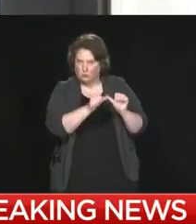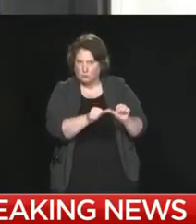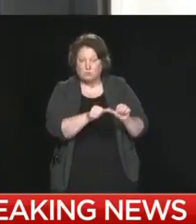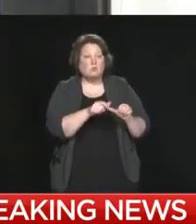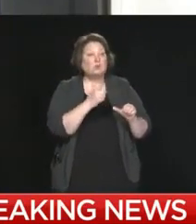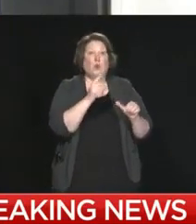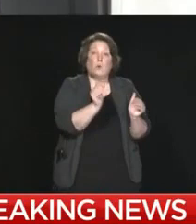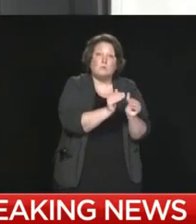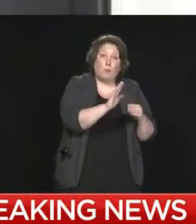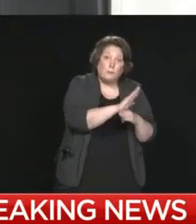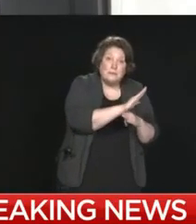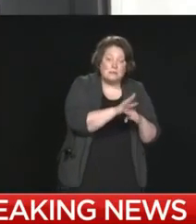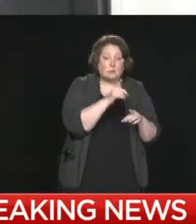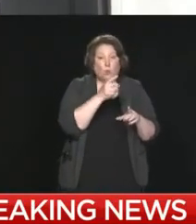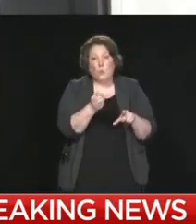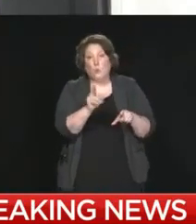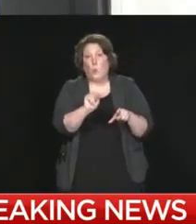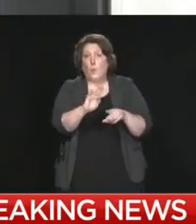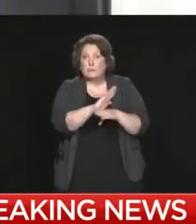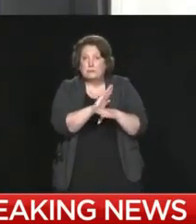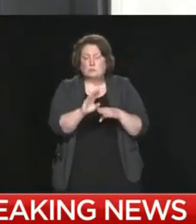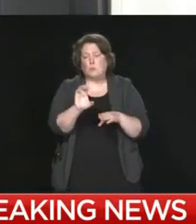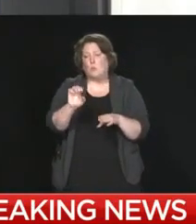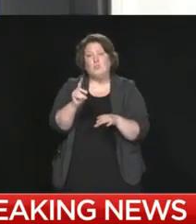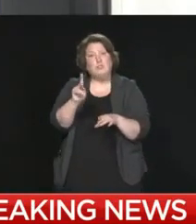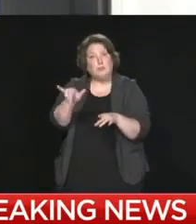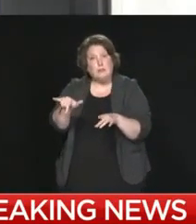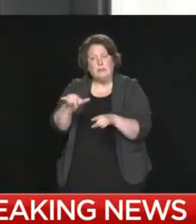businesses, including NGOs,